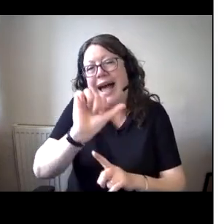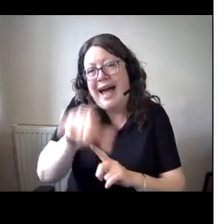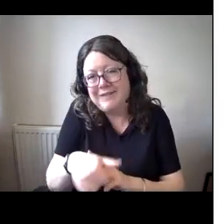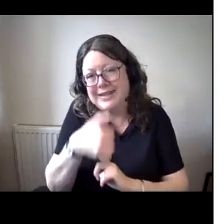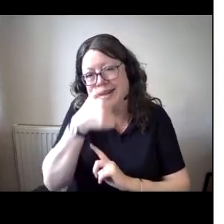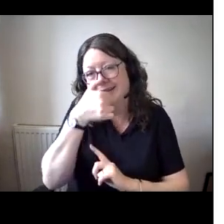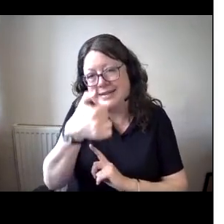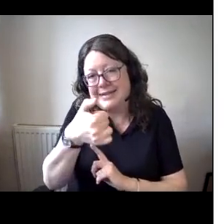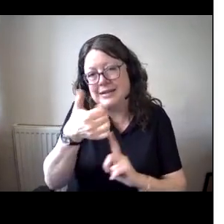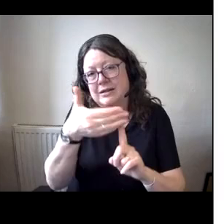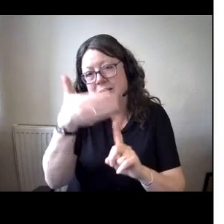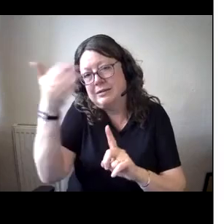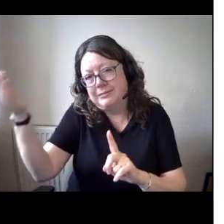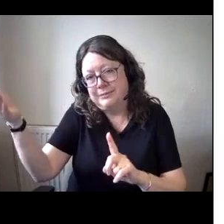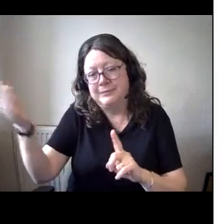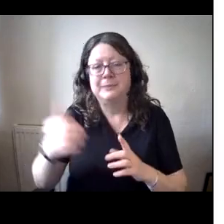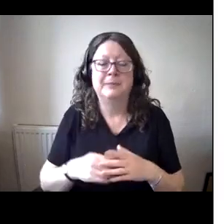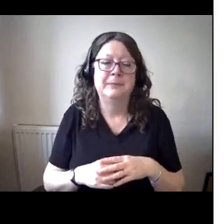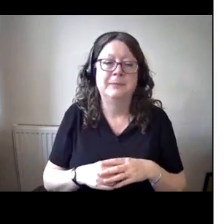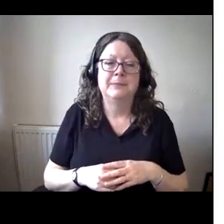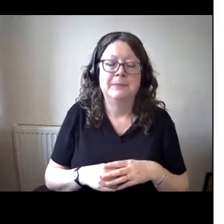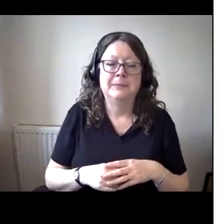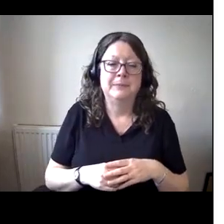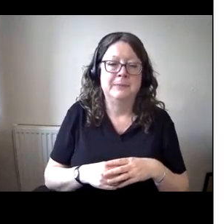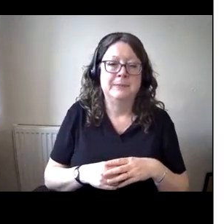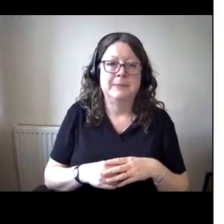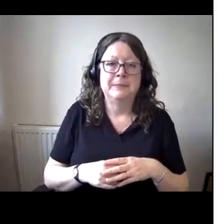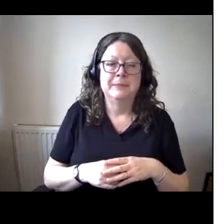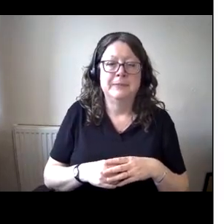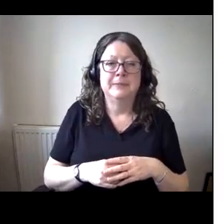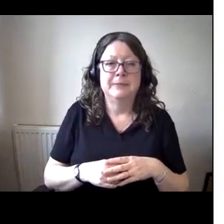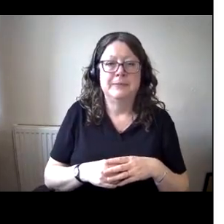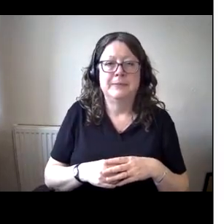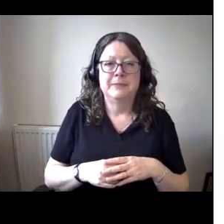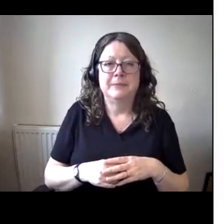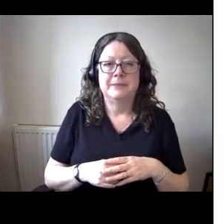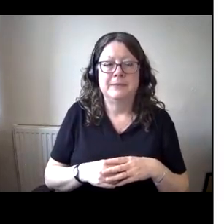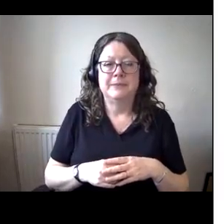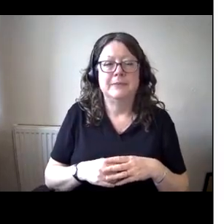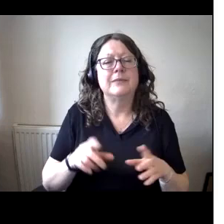6 onwards. But also, if we think about